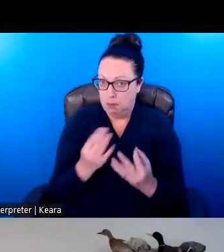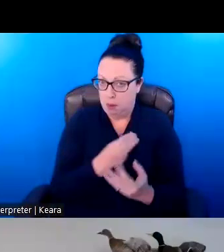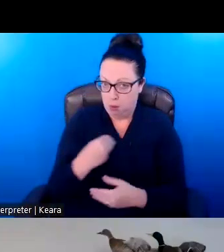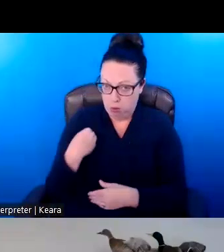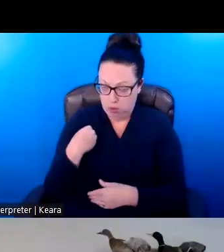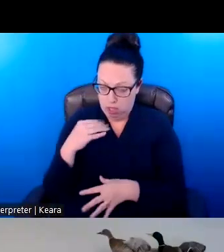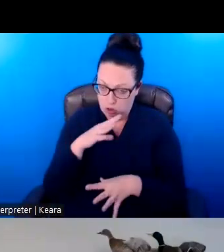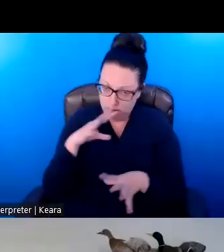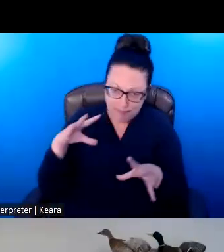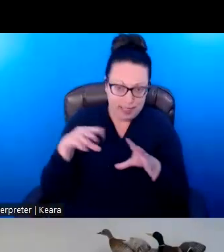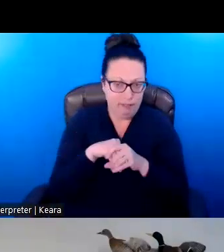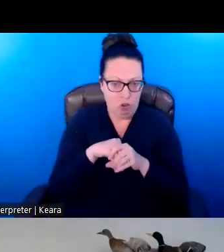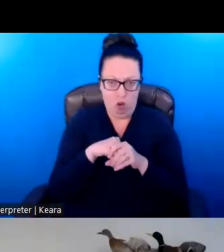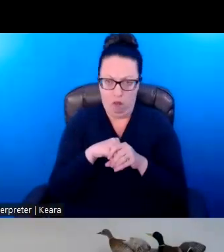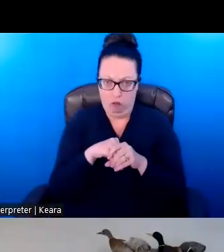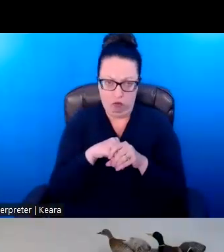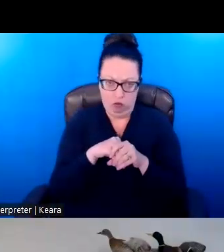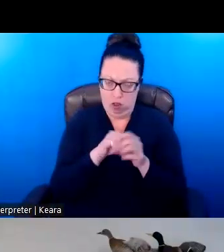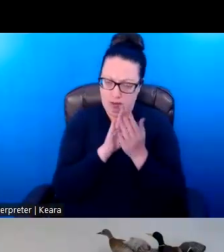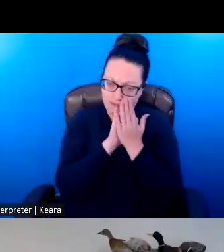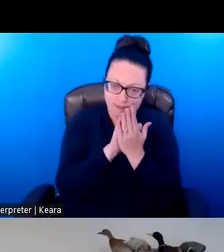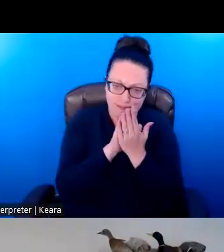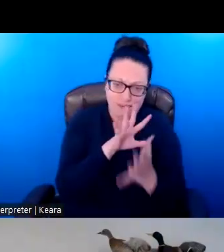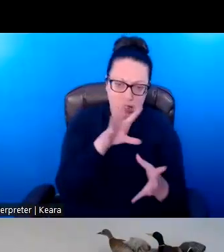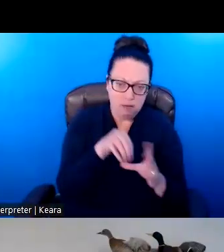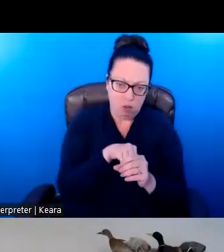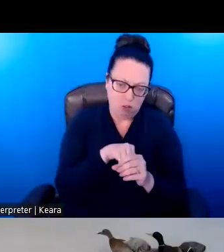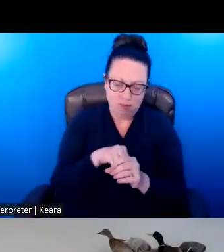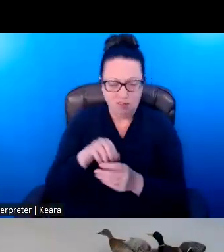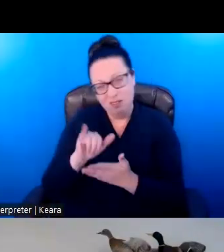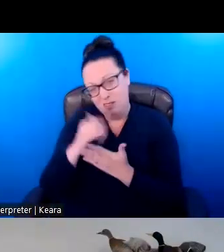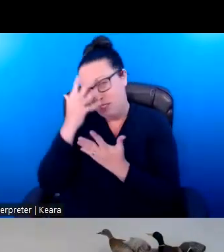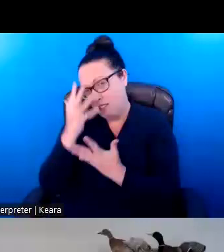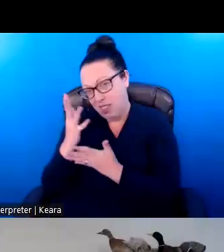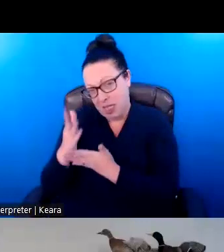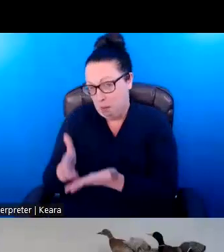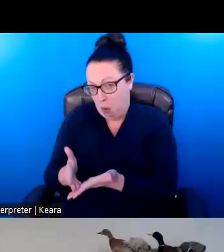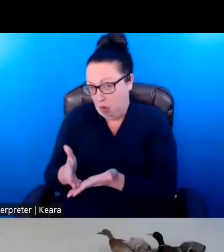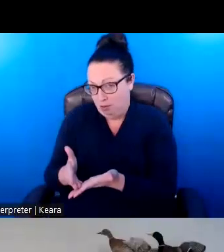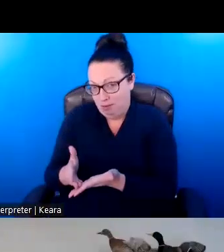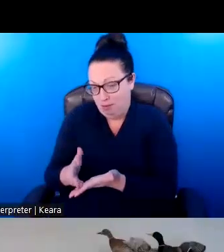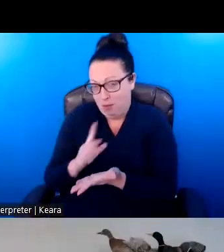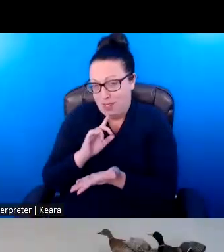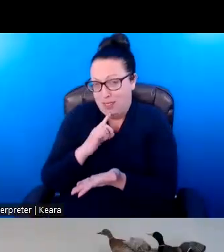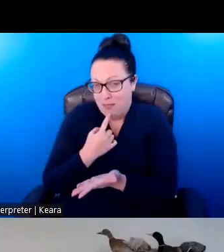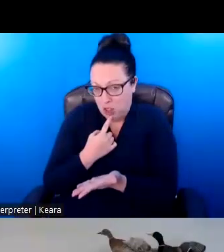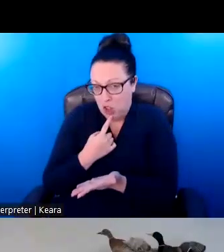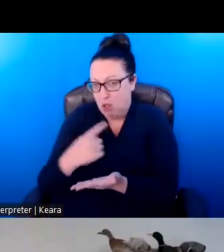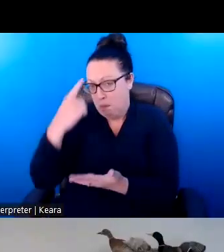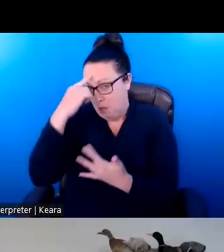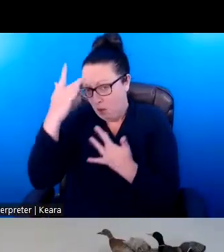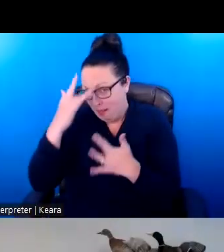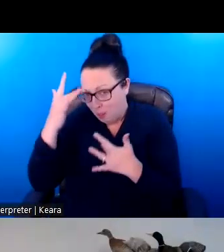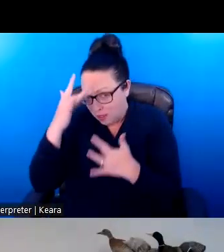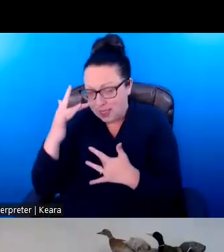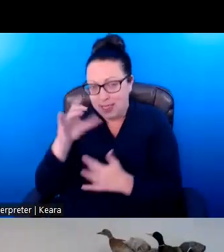intimately involved. And that's just something that is a sad part of severe mental illness and co-occurring substances. So when